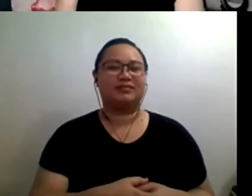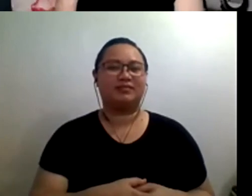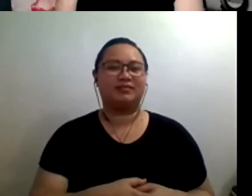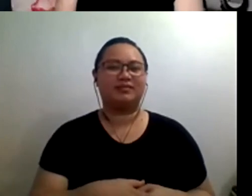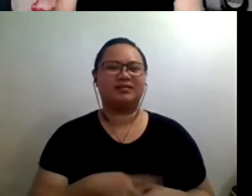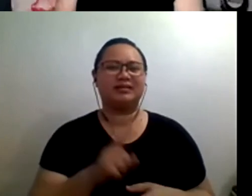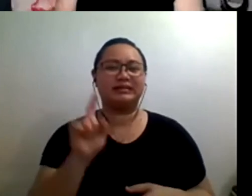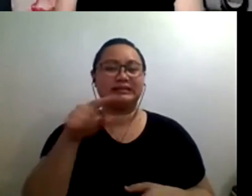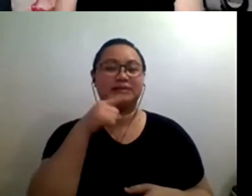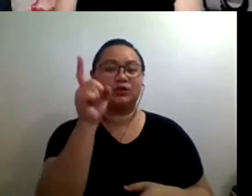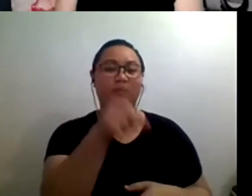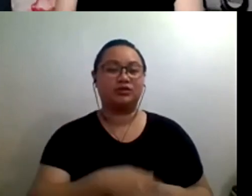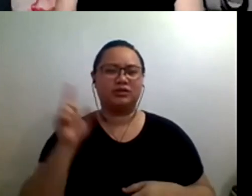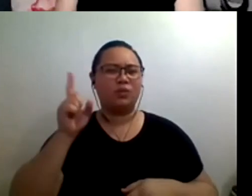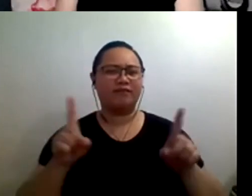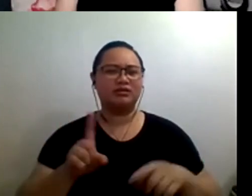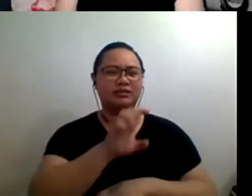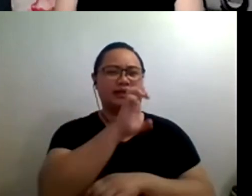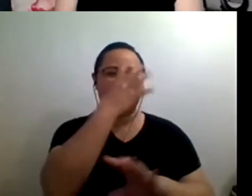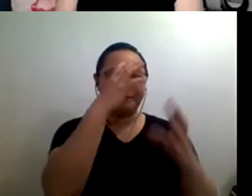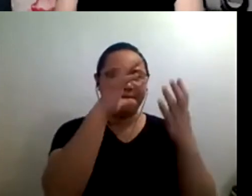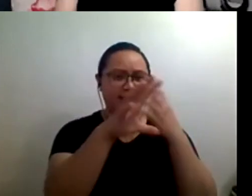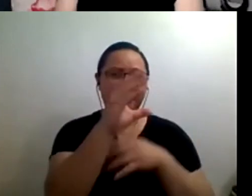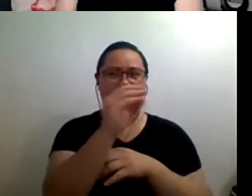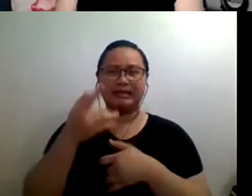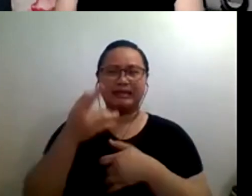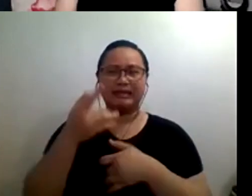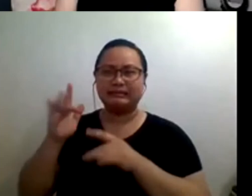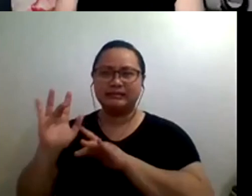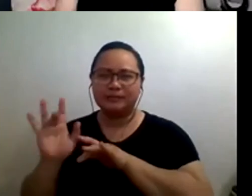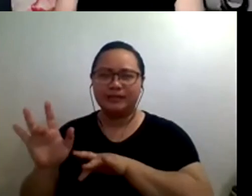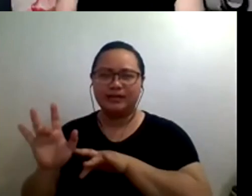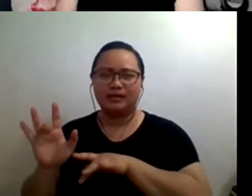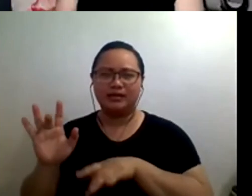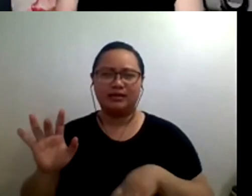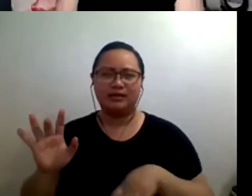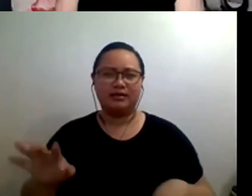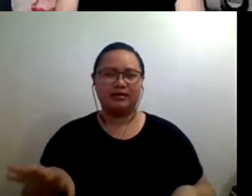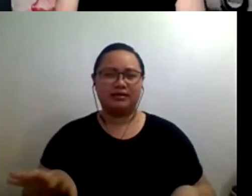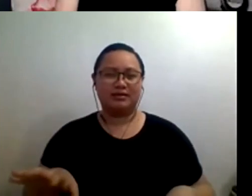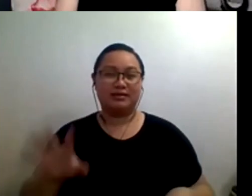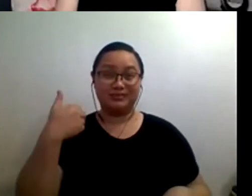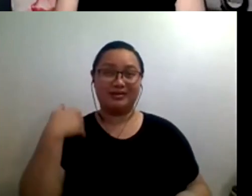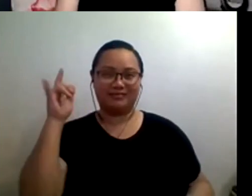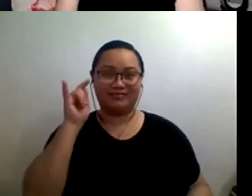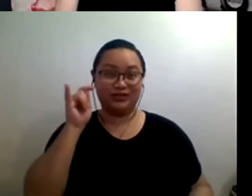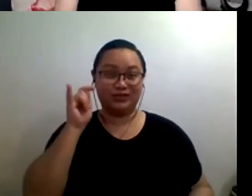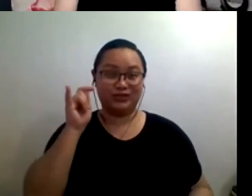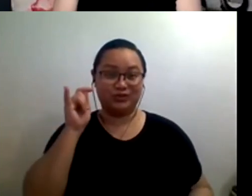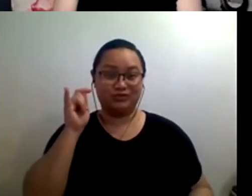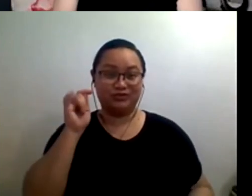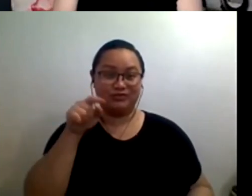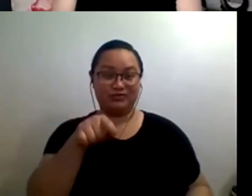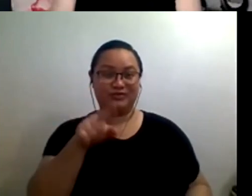the difference between empathy and sympathy? Ah, okay. May YouTube video about that, no? Si